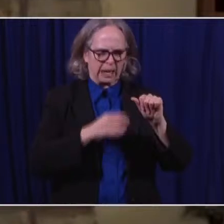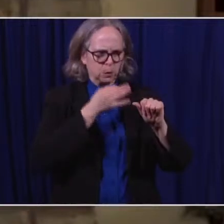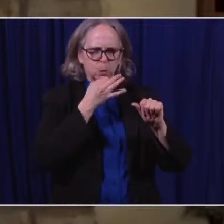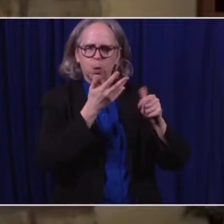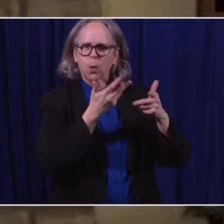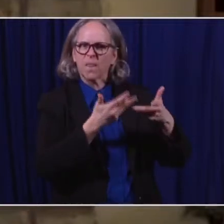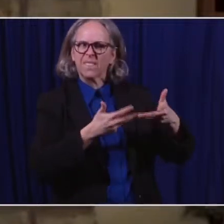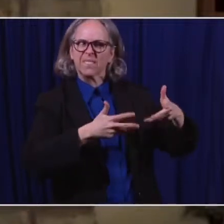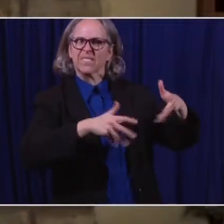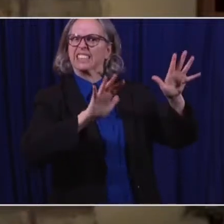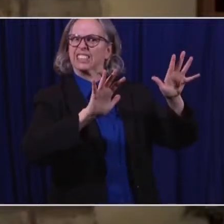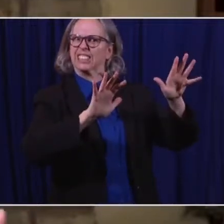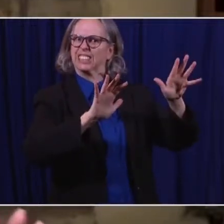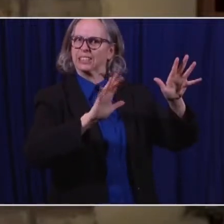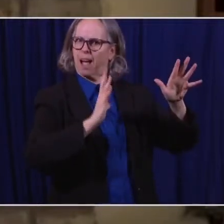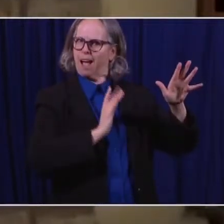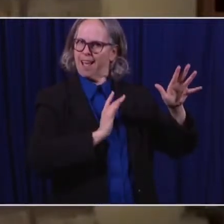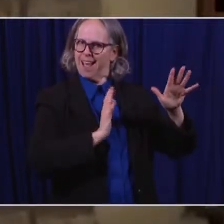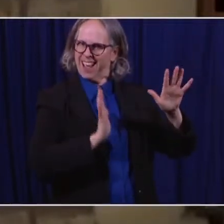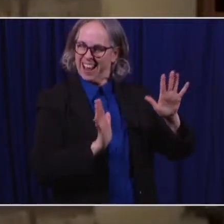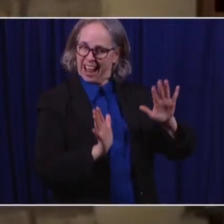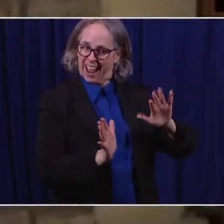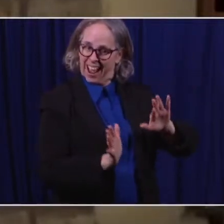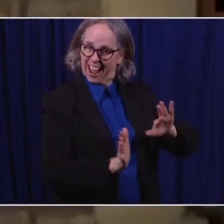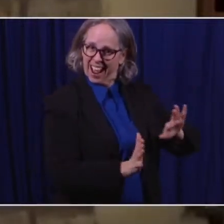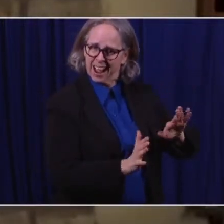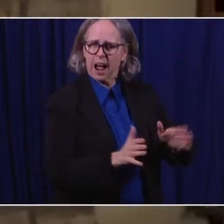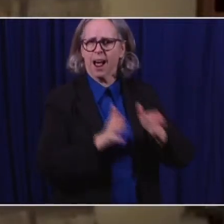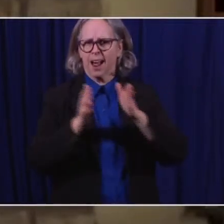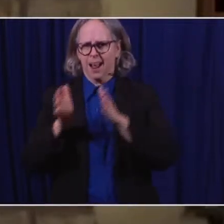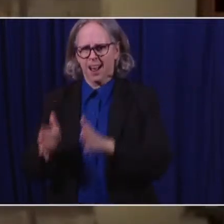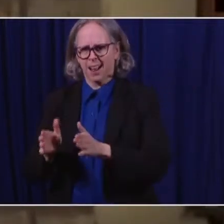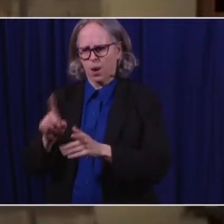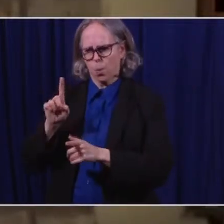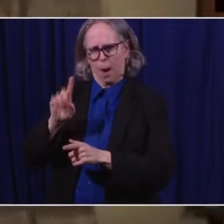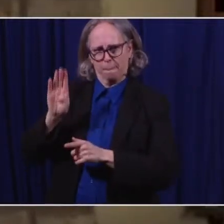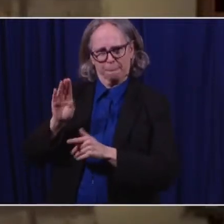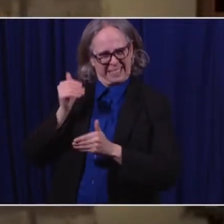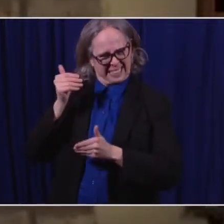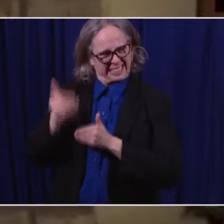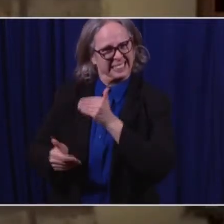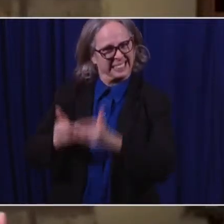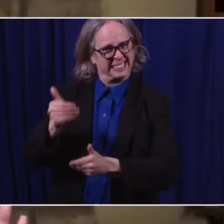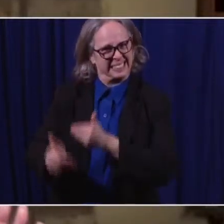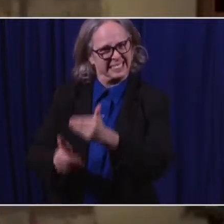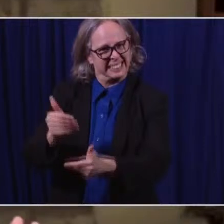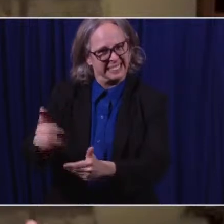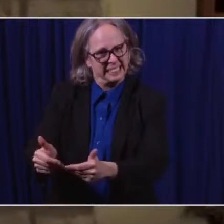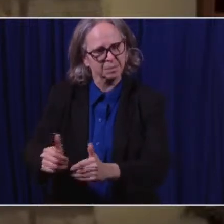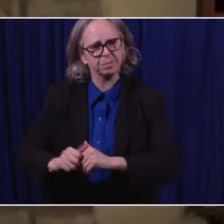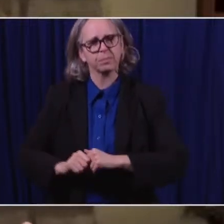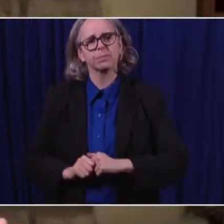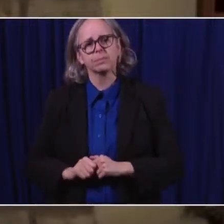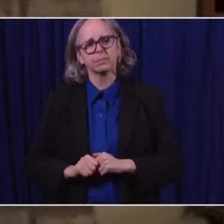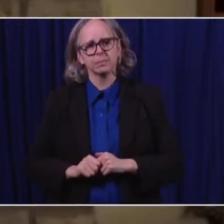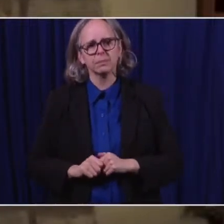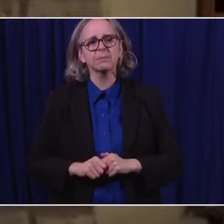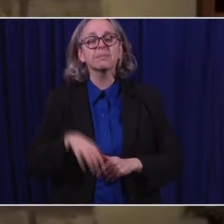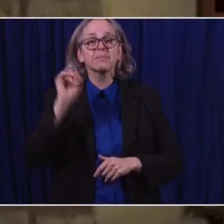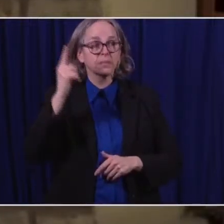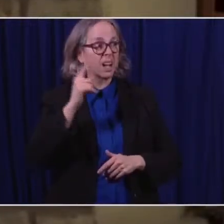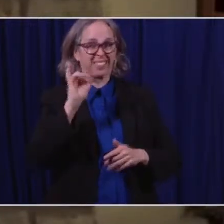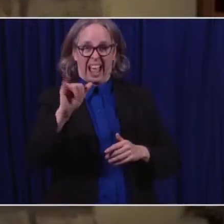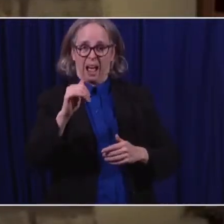When we get very far into it, another week though, we're going to start drawing down, and some of it's going to have to be devoted